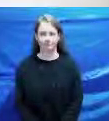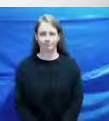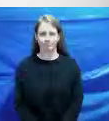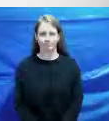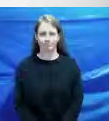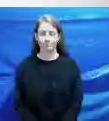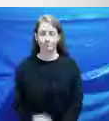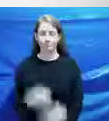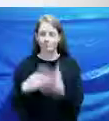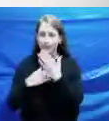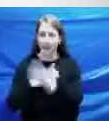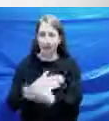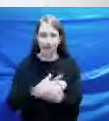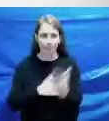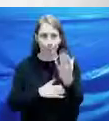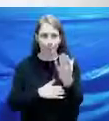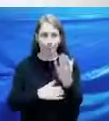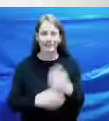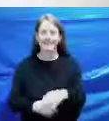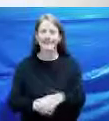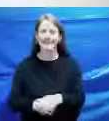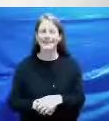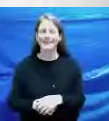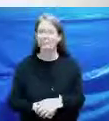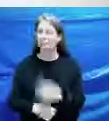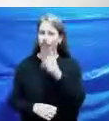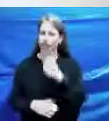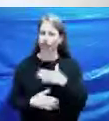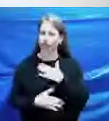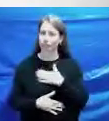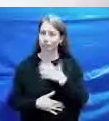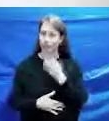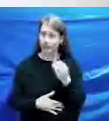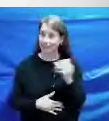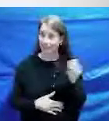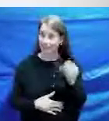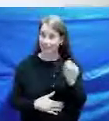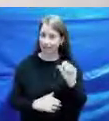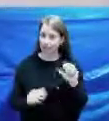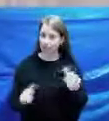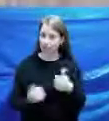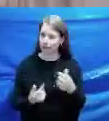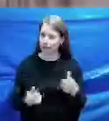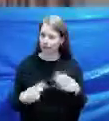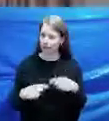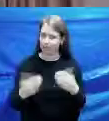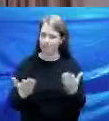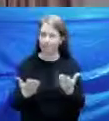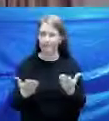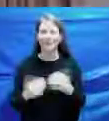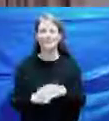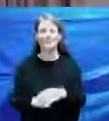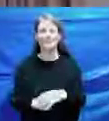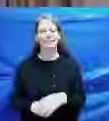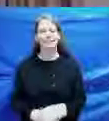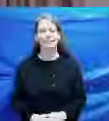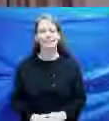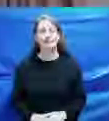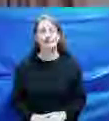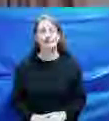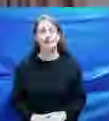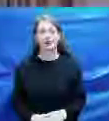Good morning, everyone, and it is certainly a pleasure, and yes, it was a challenge getting here, and as I spend a lot of time and